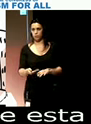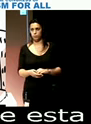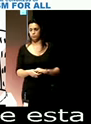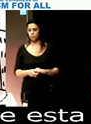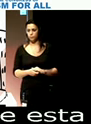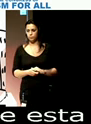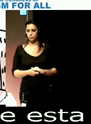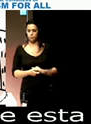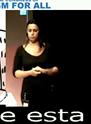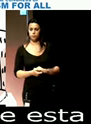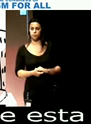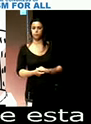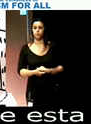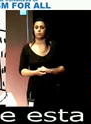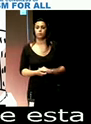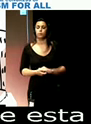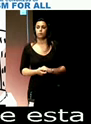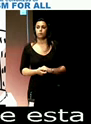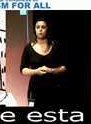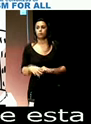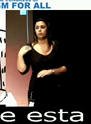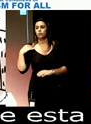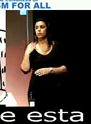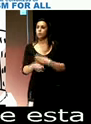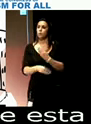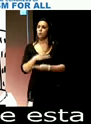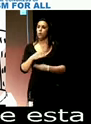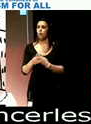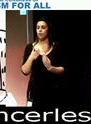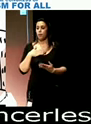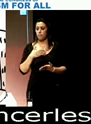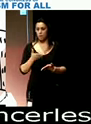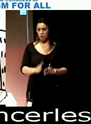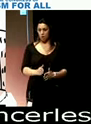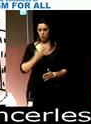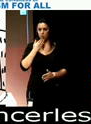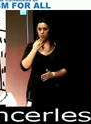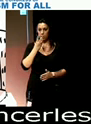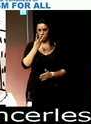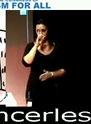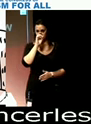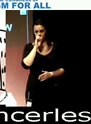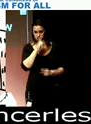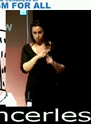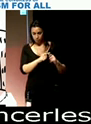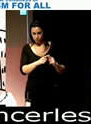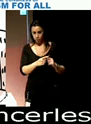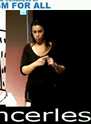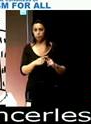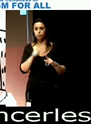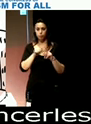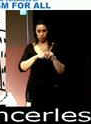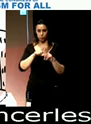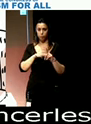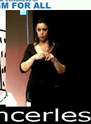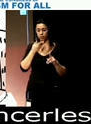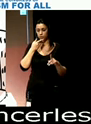3.5-year-old son try to work the system. And now he can work it, and then I think we all are able to do that.